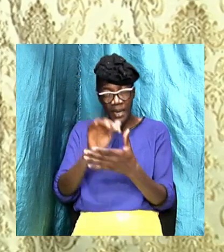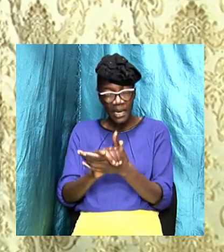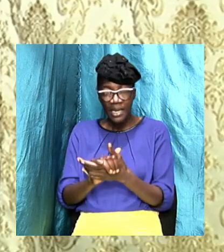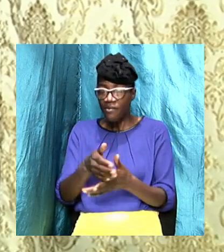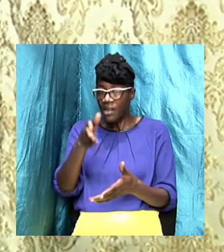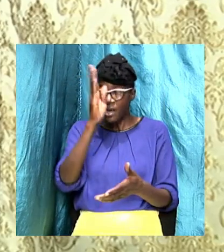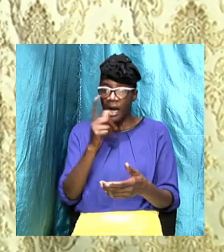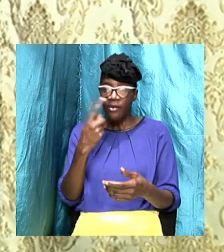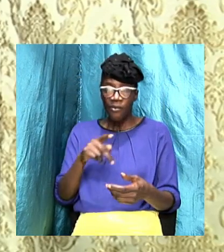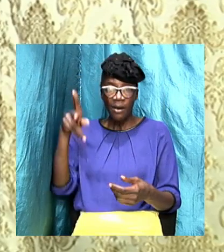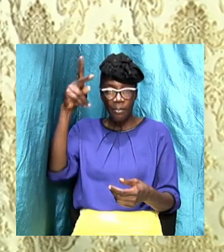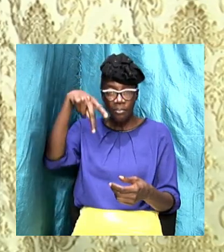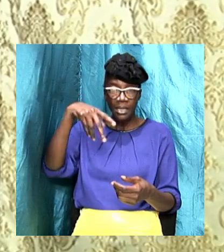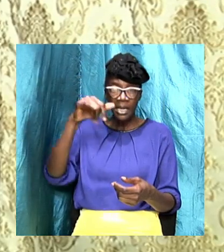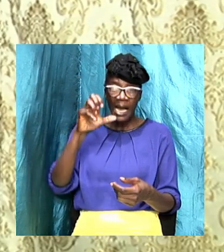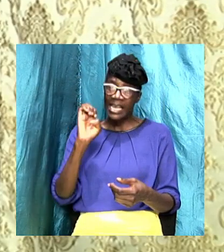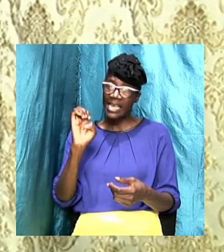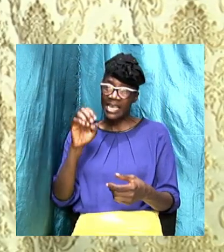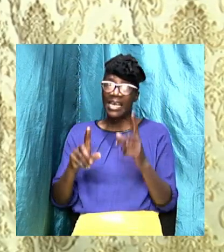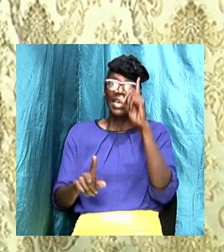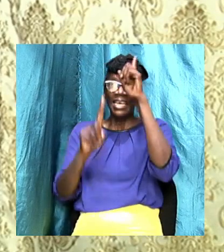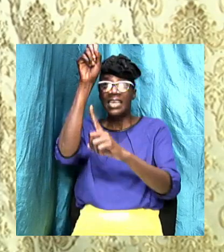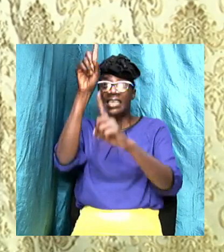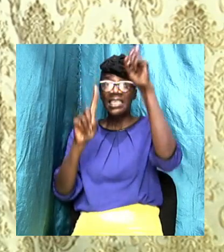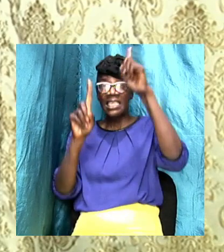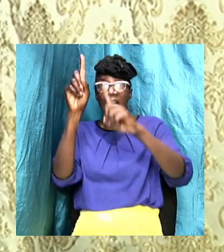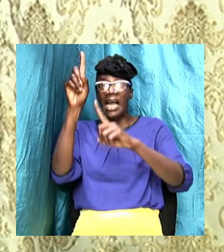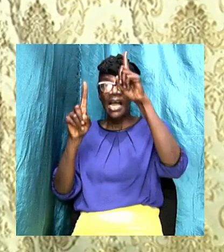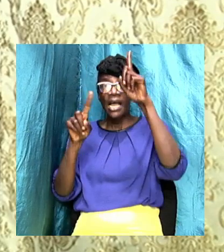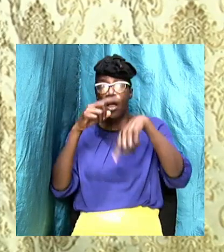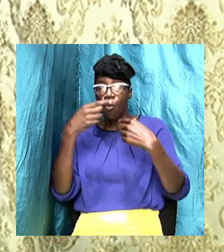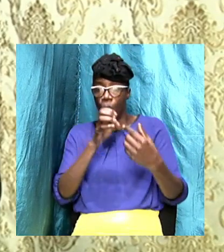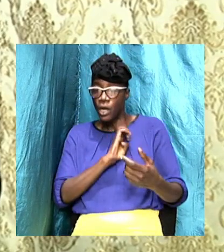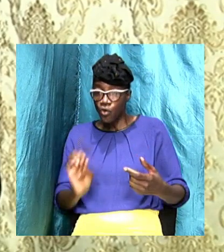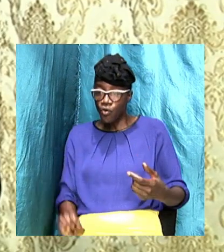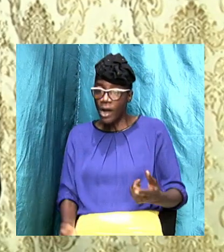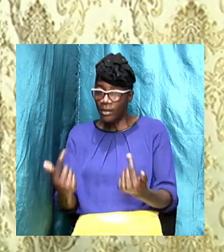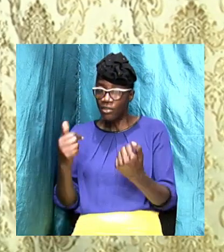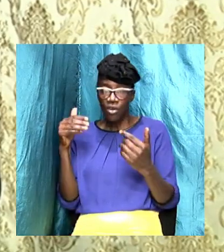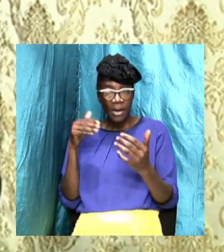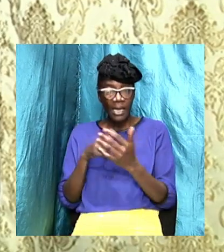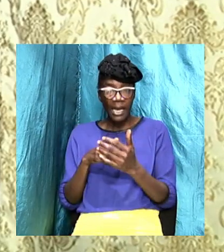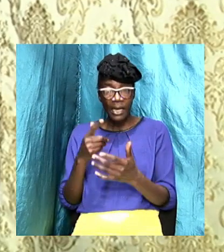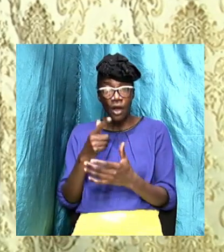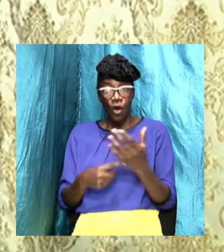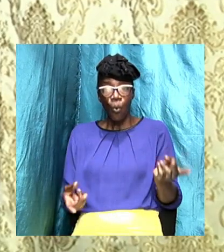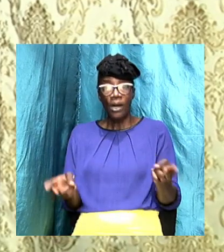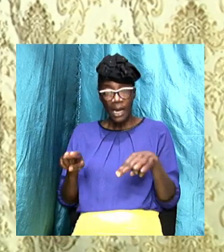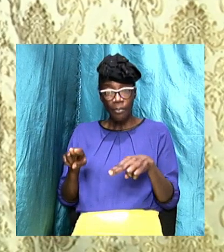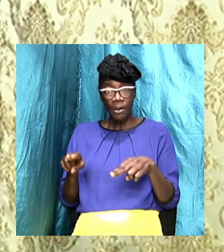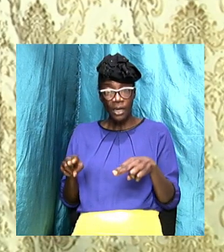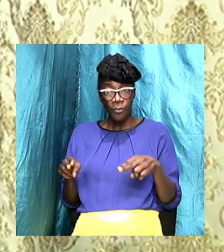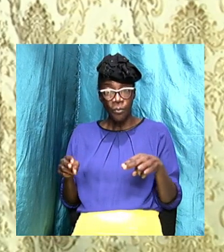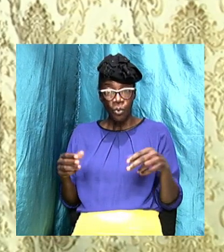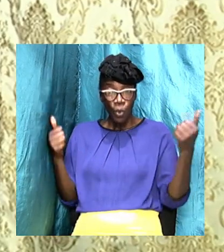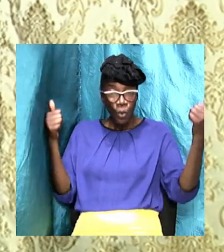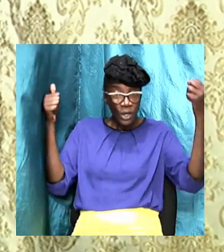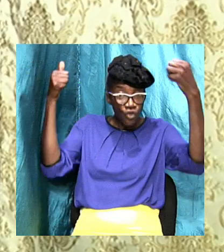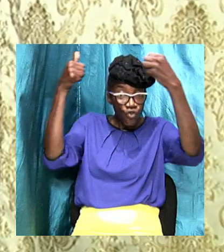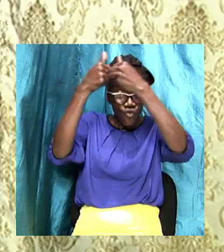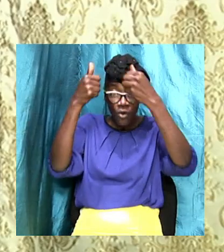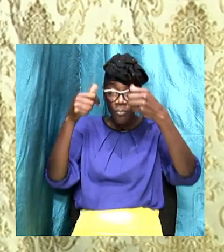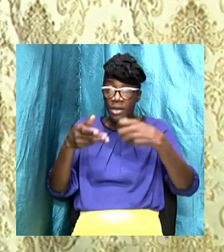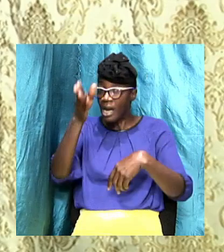in the sky. And when Christ comes again, amen, what is going to happen when the trumpet of God sound?